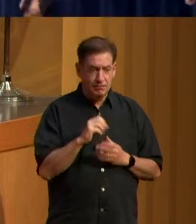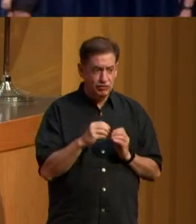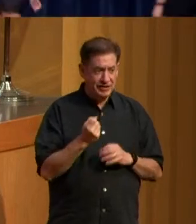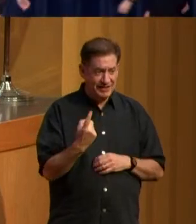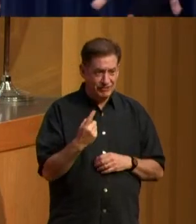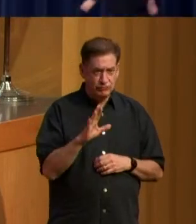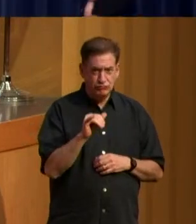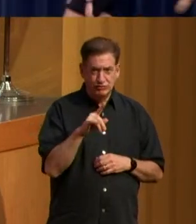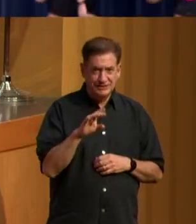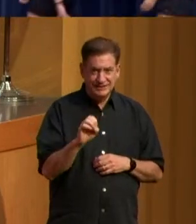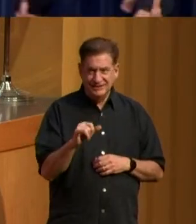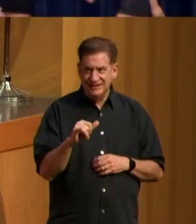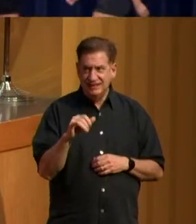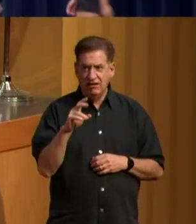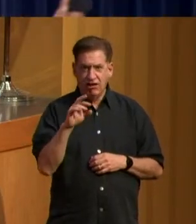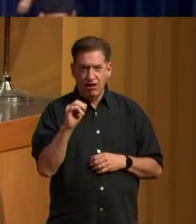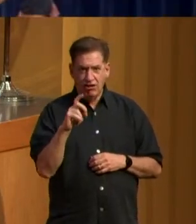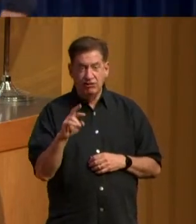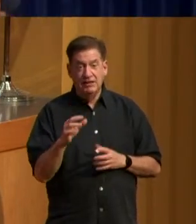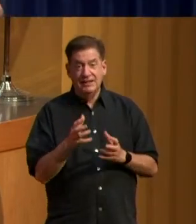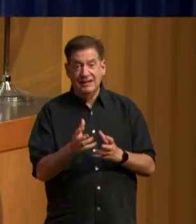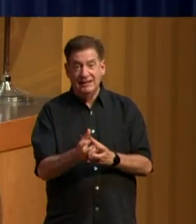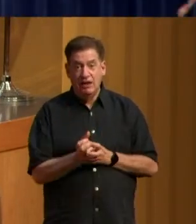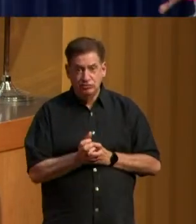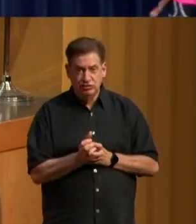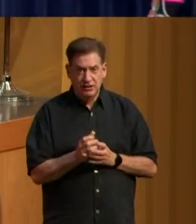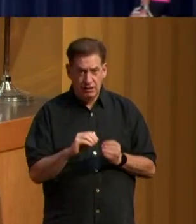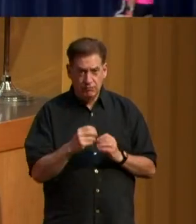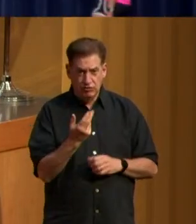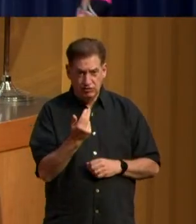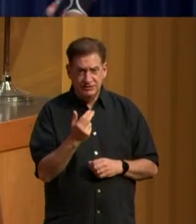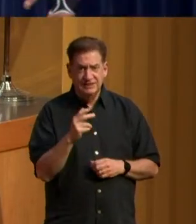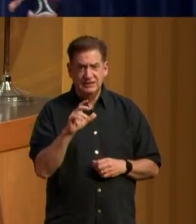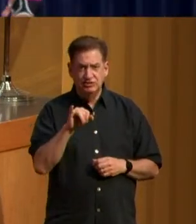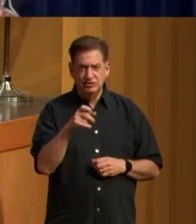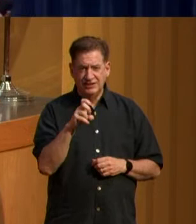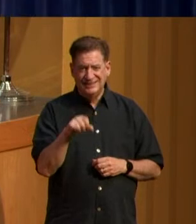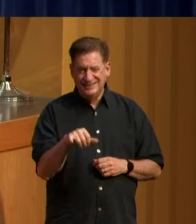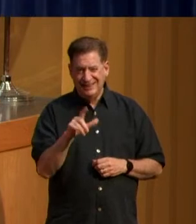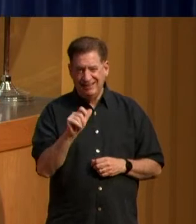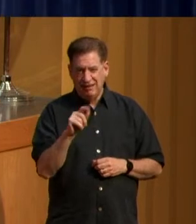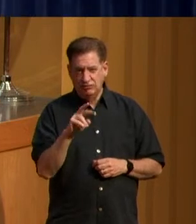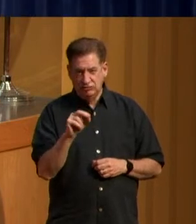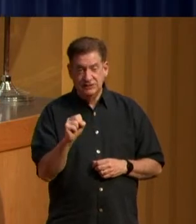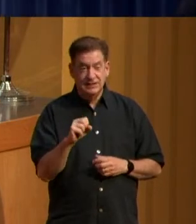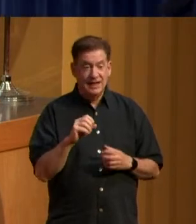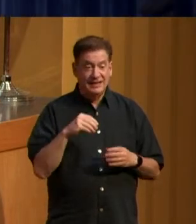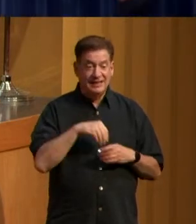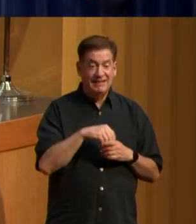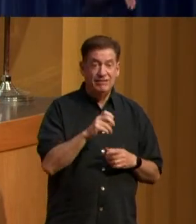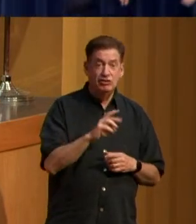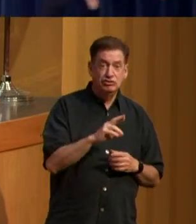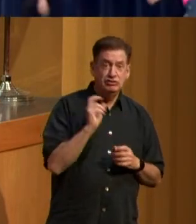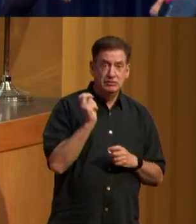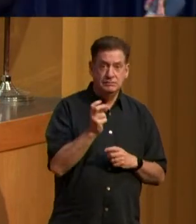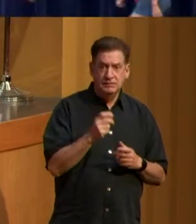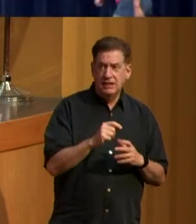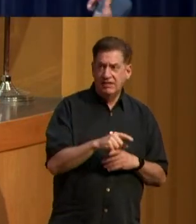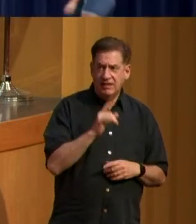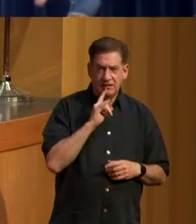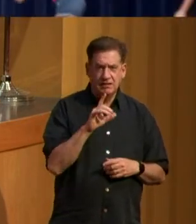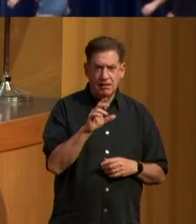Hardy. Catcher number 13, Chancey Landris. Infielder number 14, Cameron